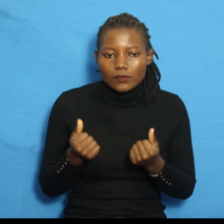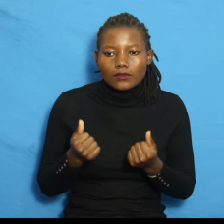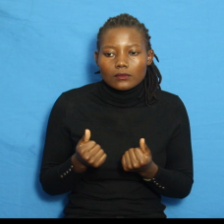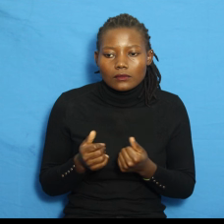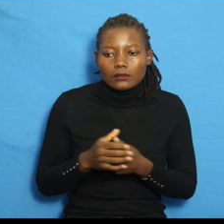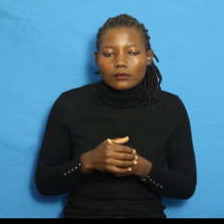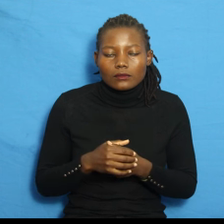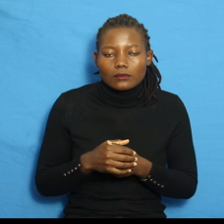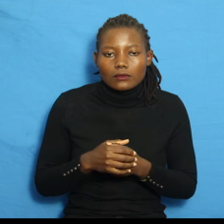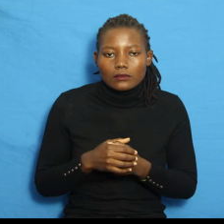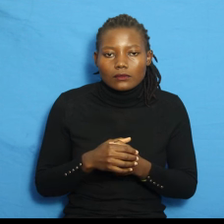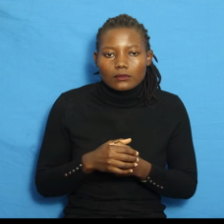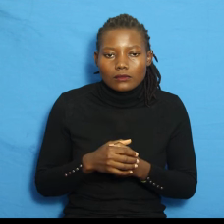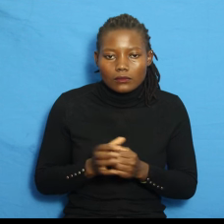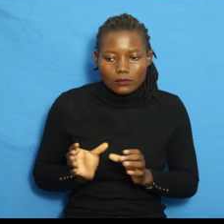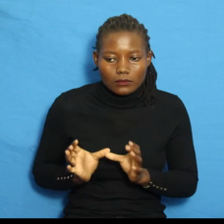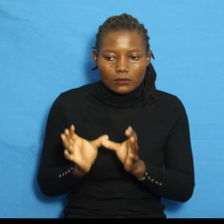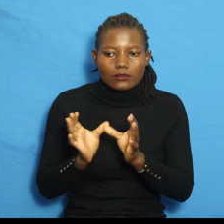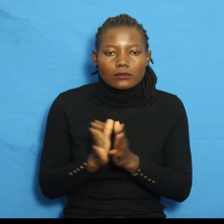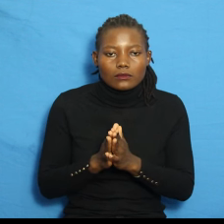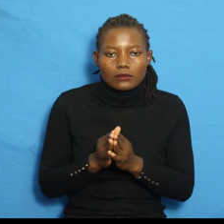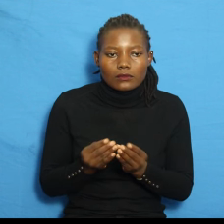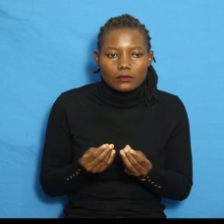be able now to solve